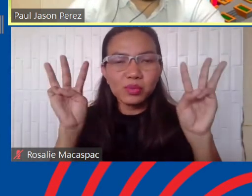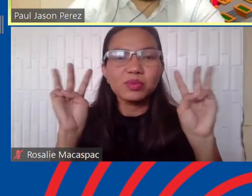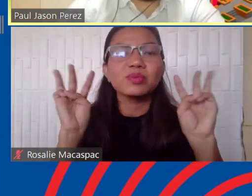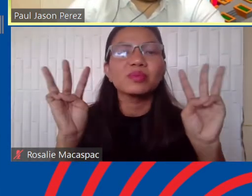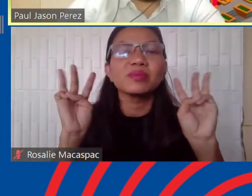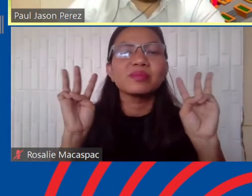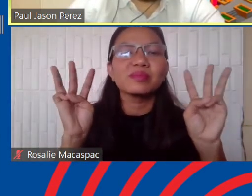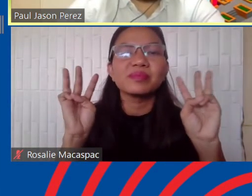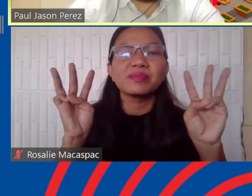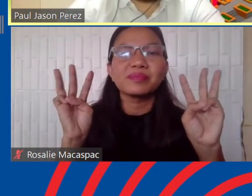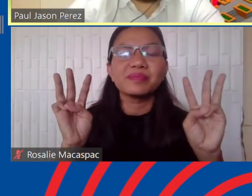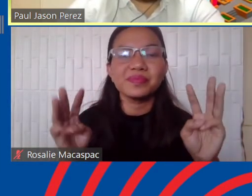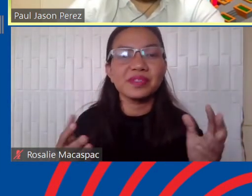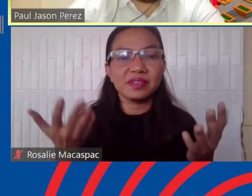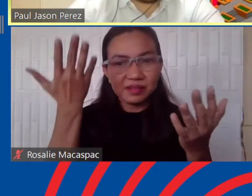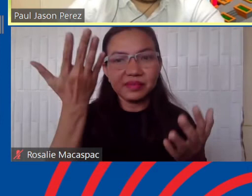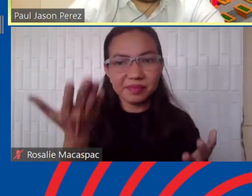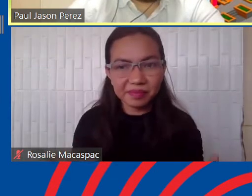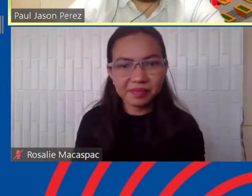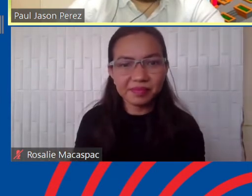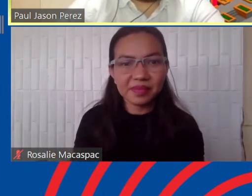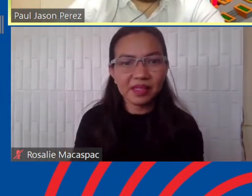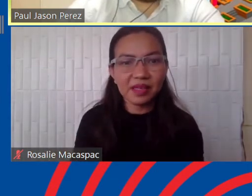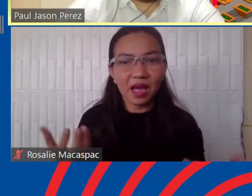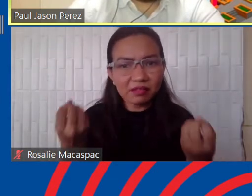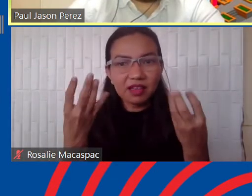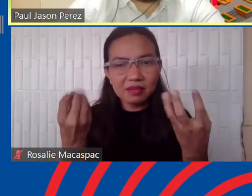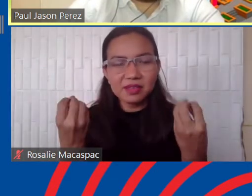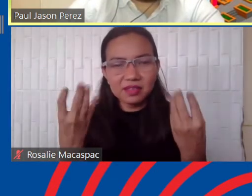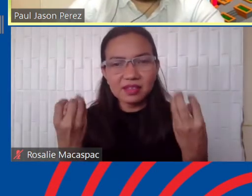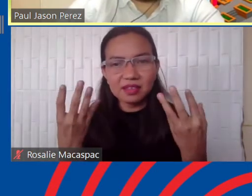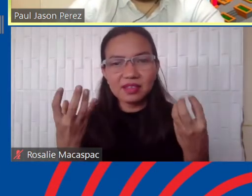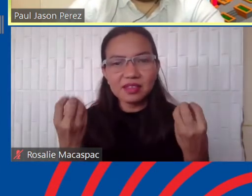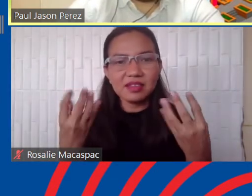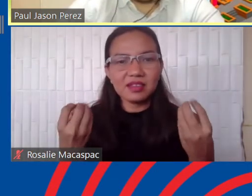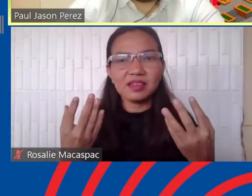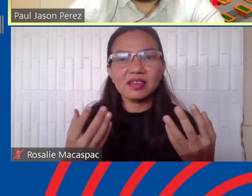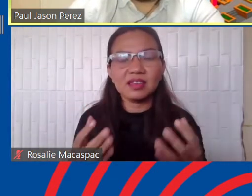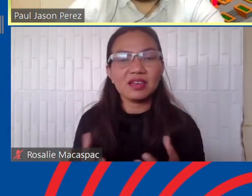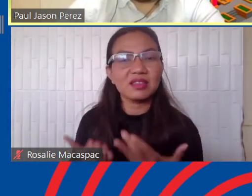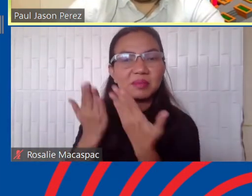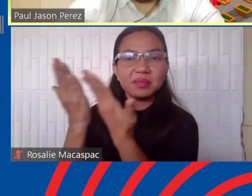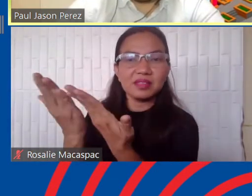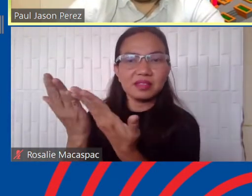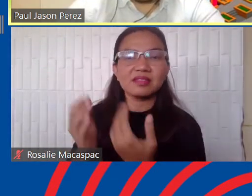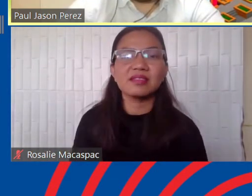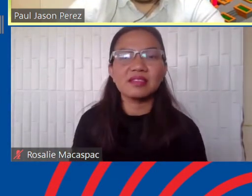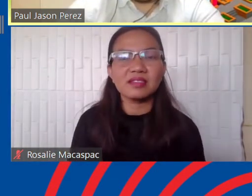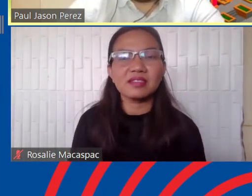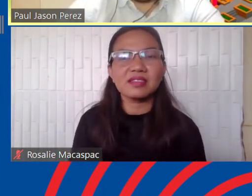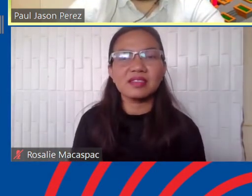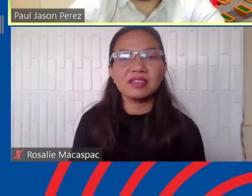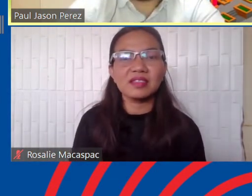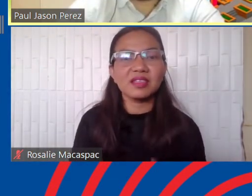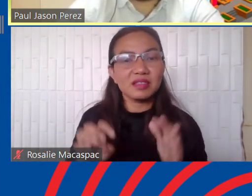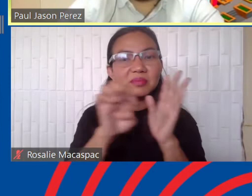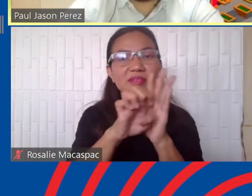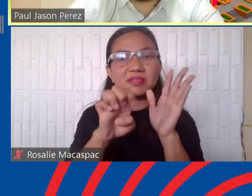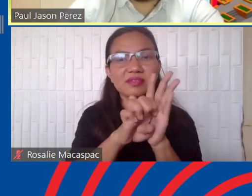you. So right now, yun, ang daming nag-submit ng kanilang mga